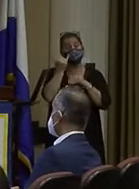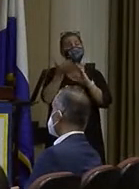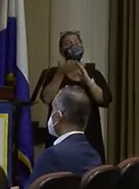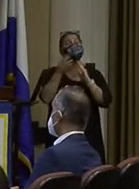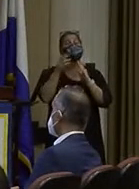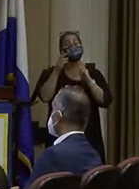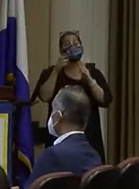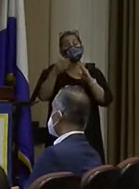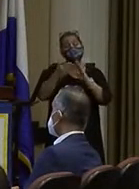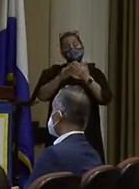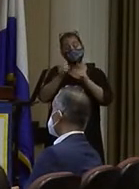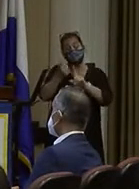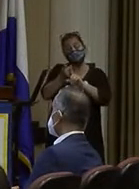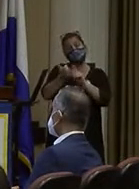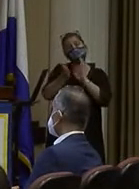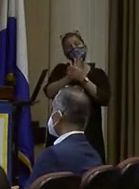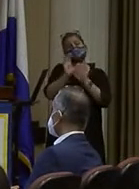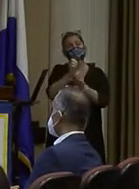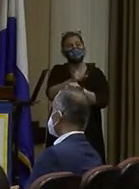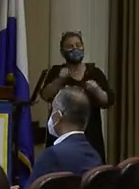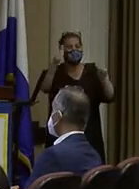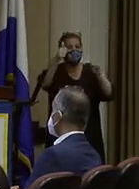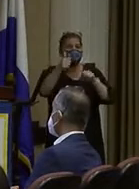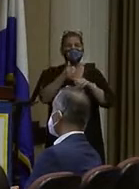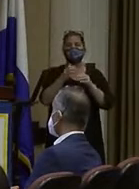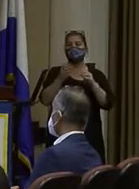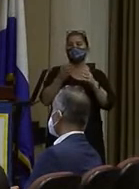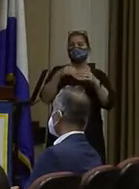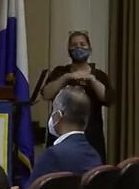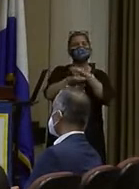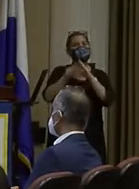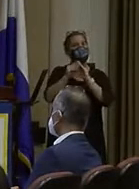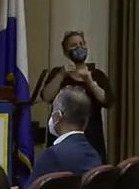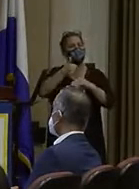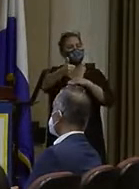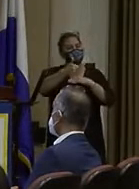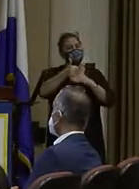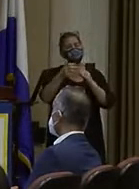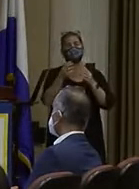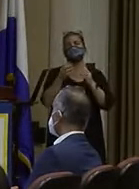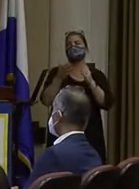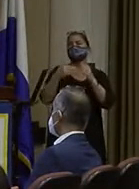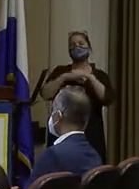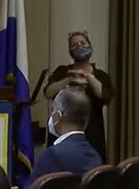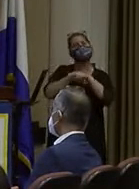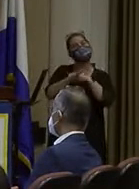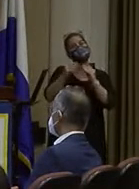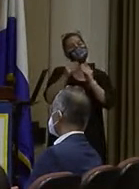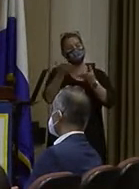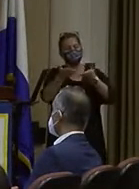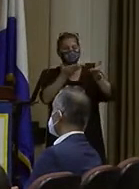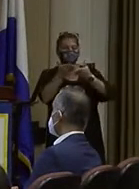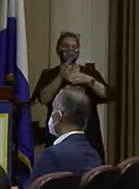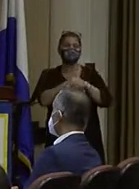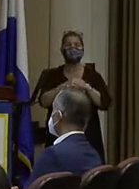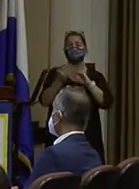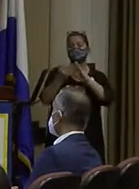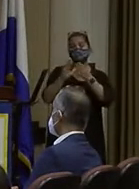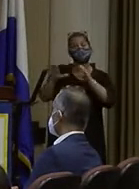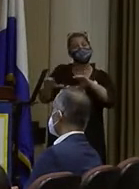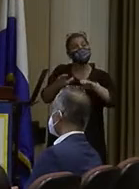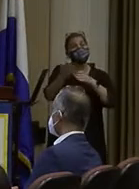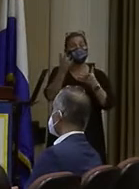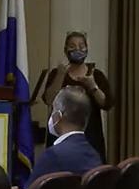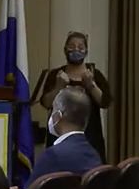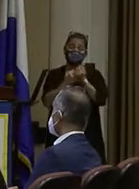feature transportation options, enable access to key services, provide opportunities to participate in community activities, support